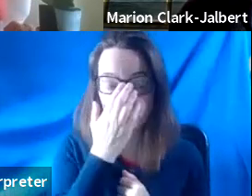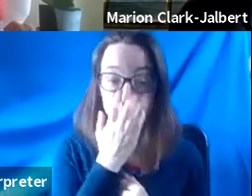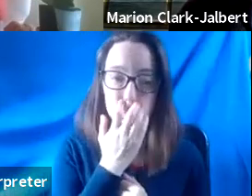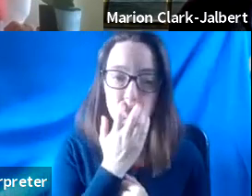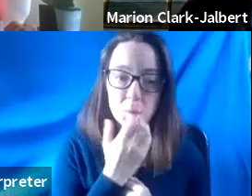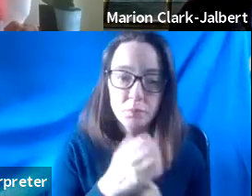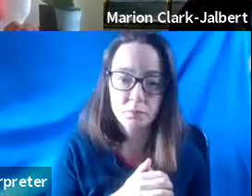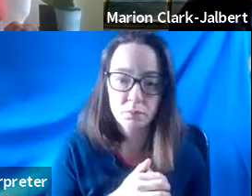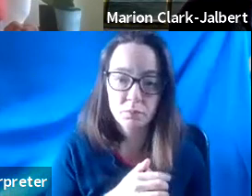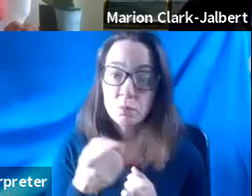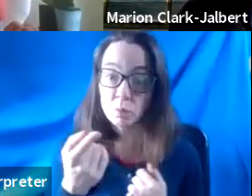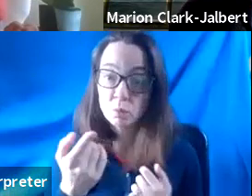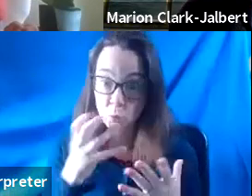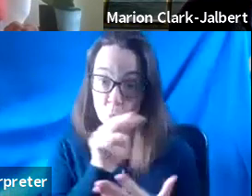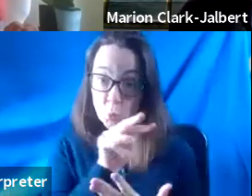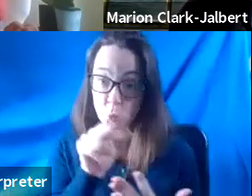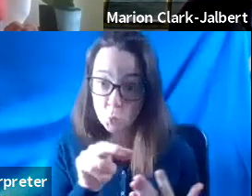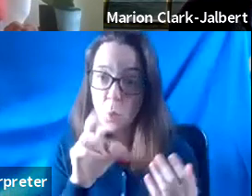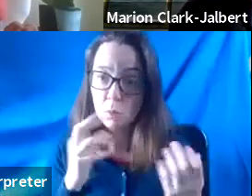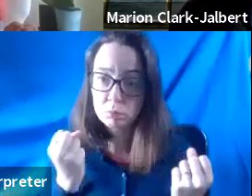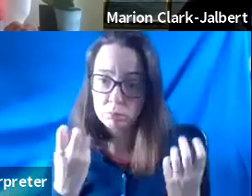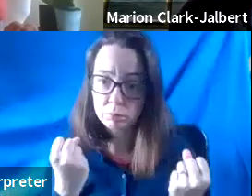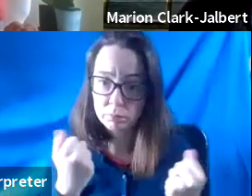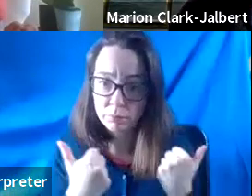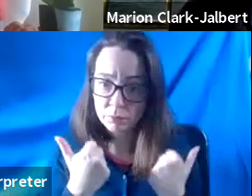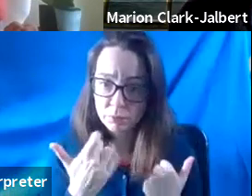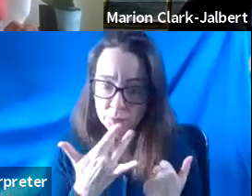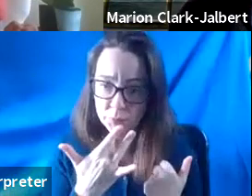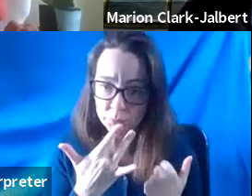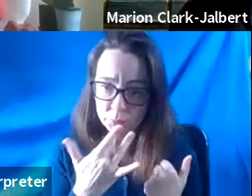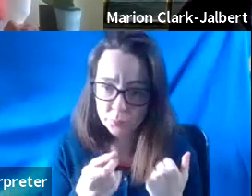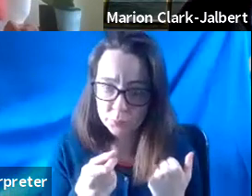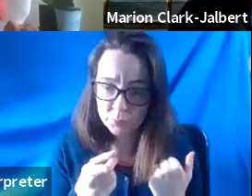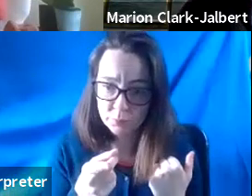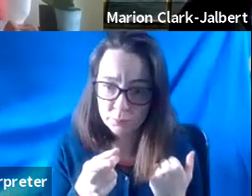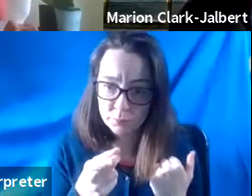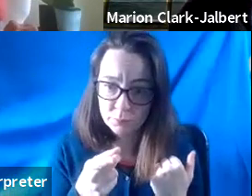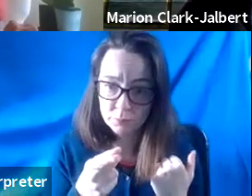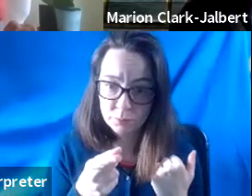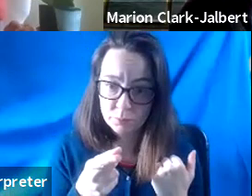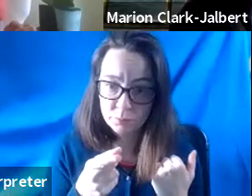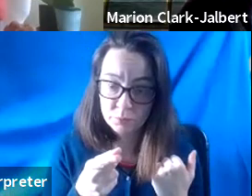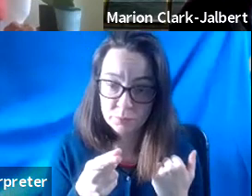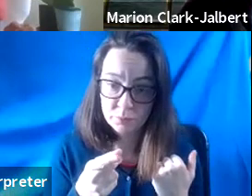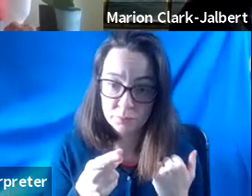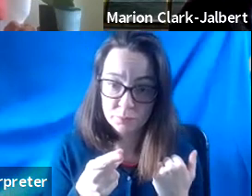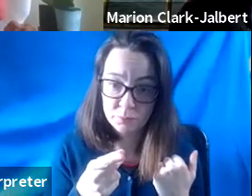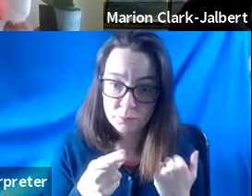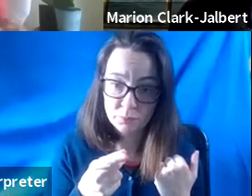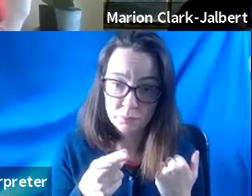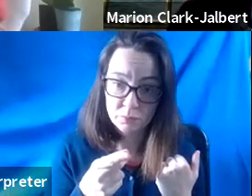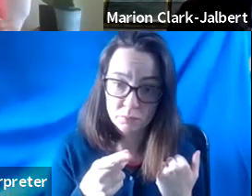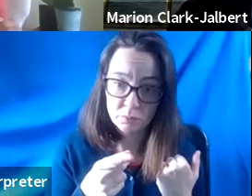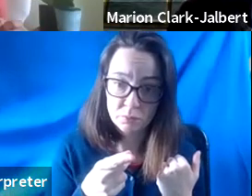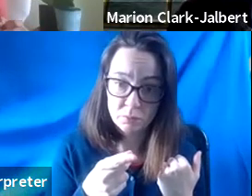Lourdes is a graduate school intern. She's giving a presentation on policies and practices to make organizations safe places